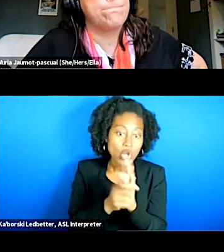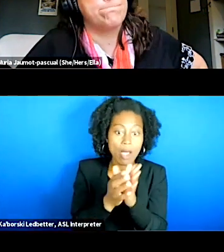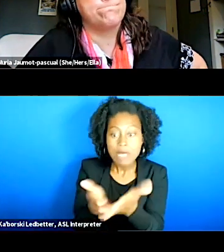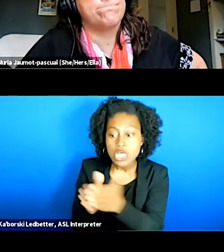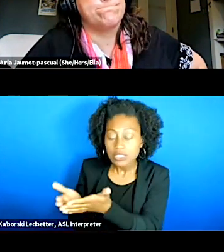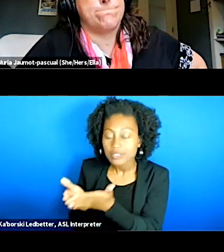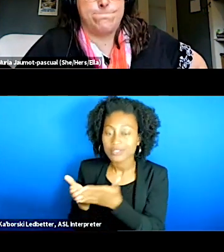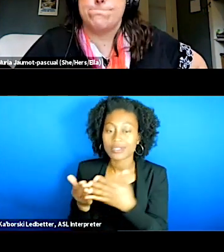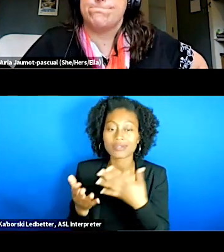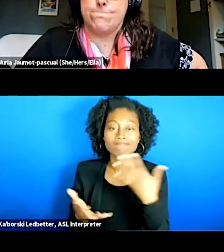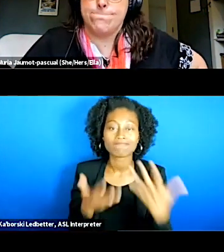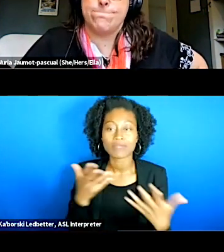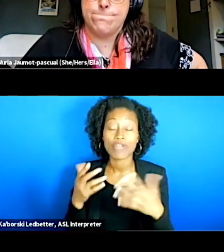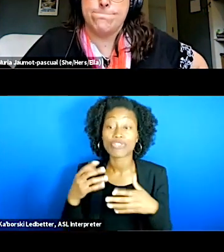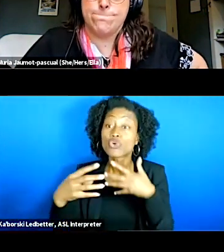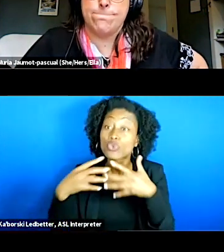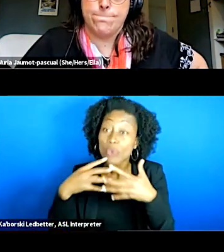gray literature, some might call it,